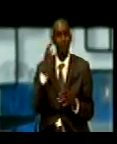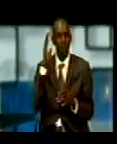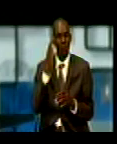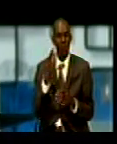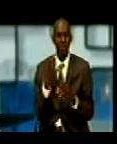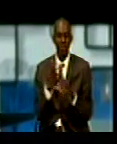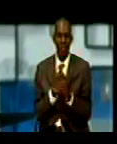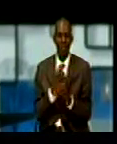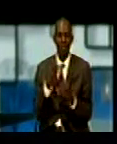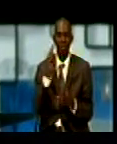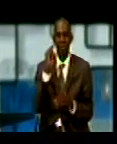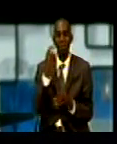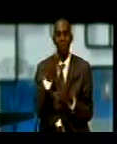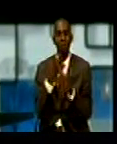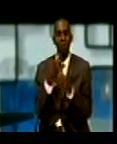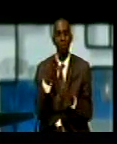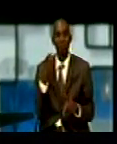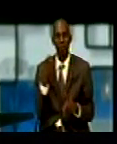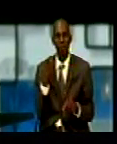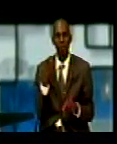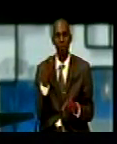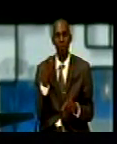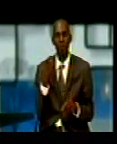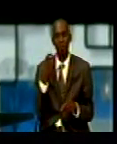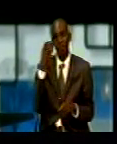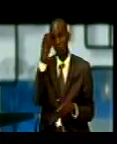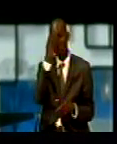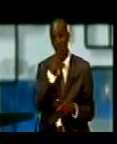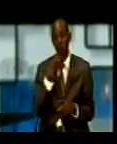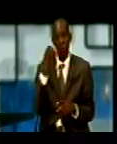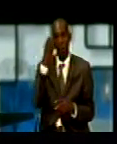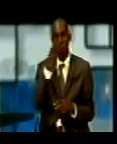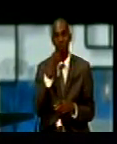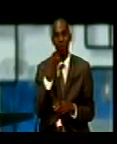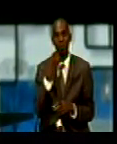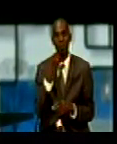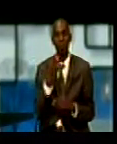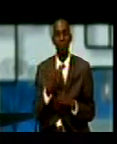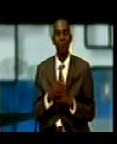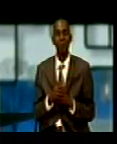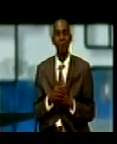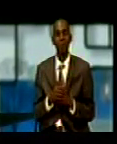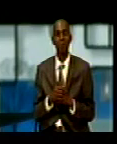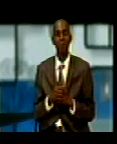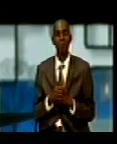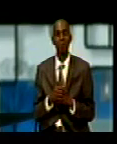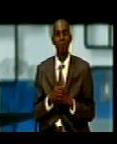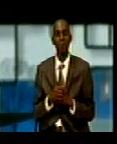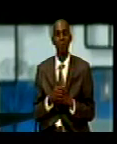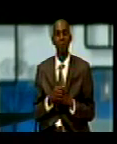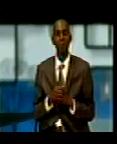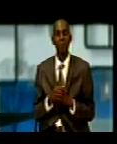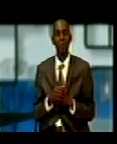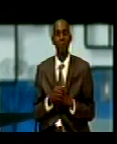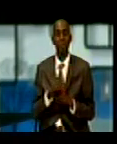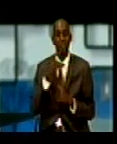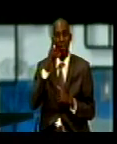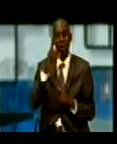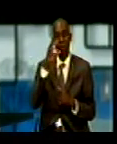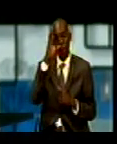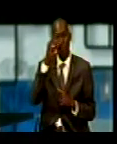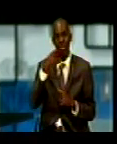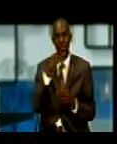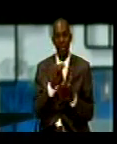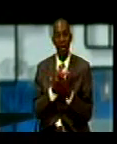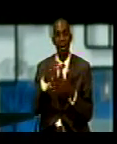from Europe. And Omaibo Joseph said, said, after the prayer of the man of God